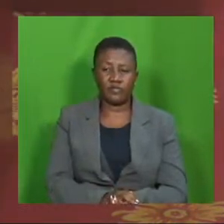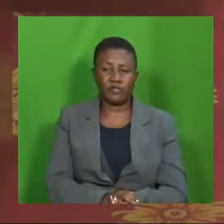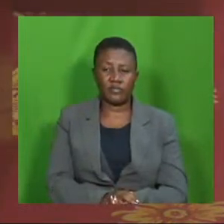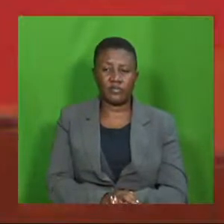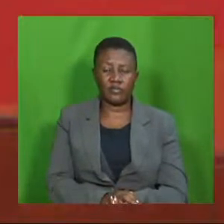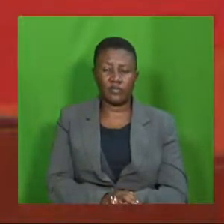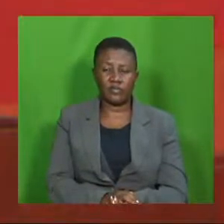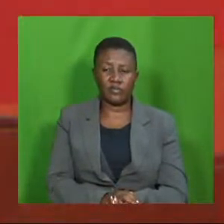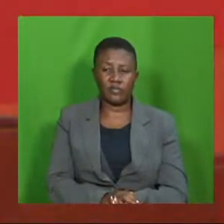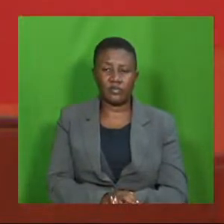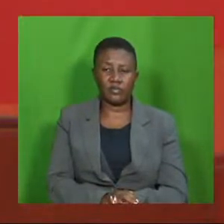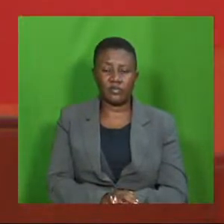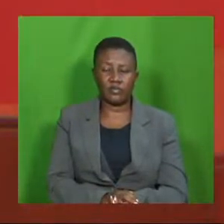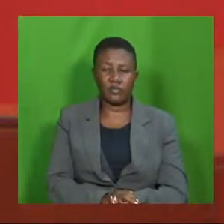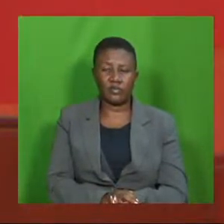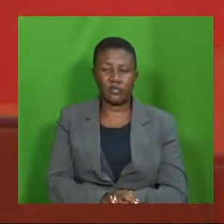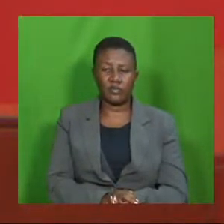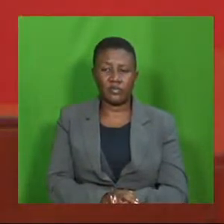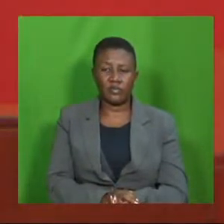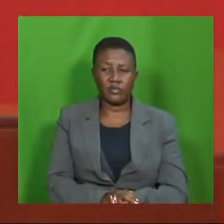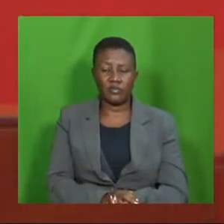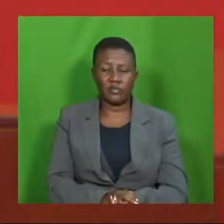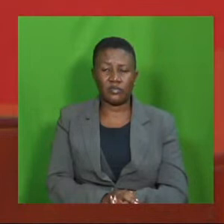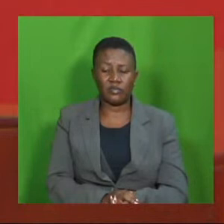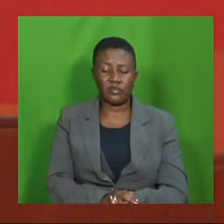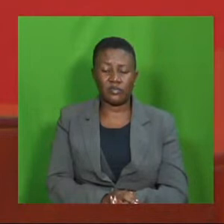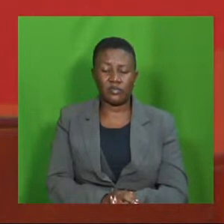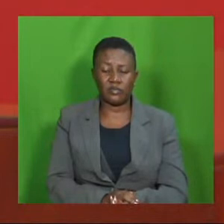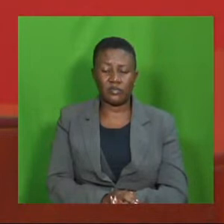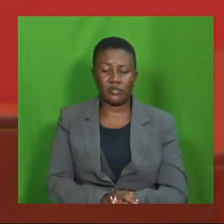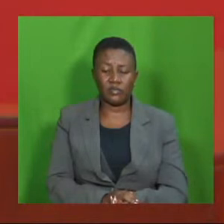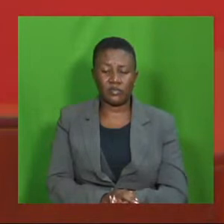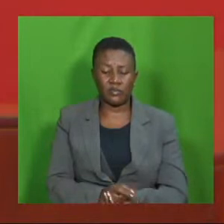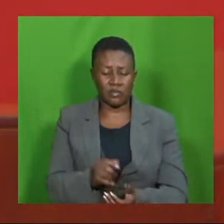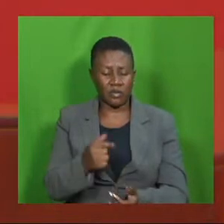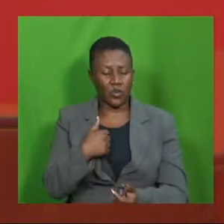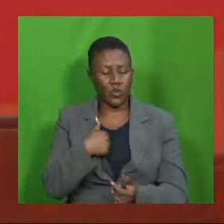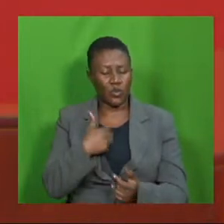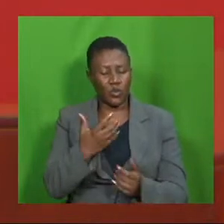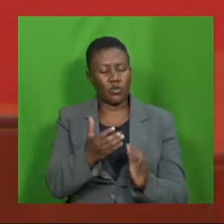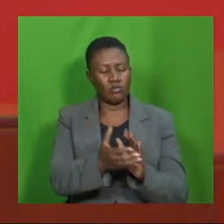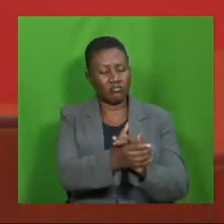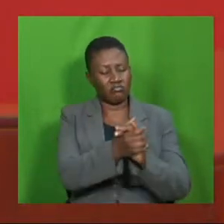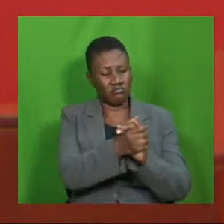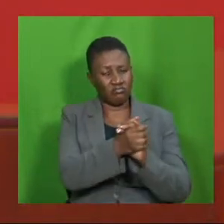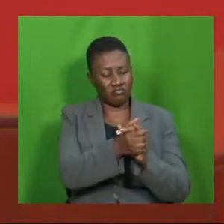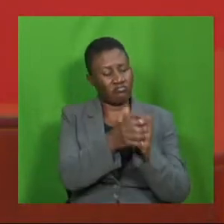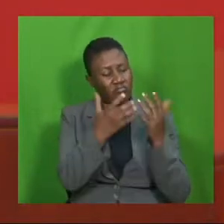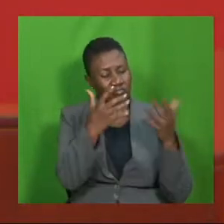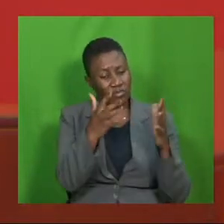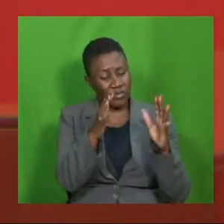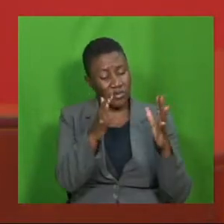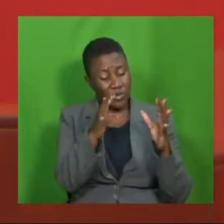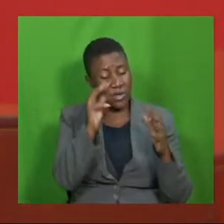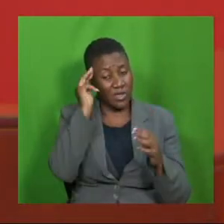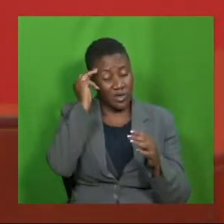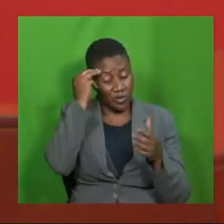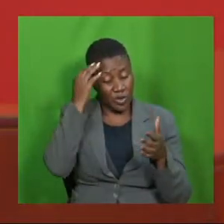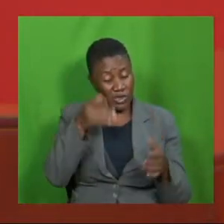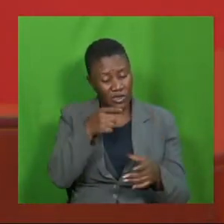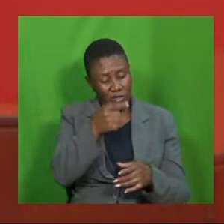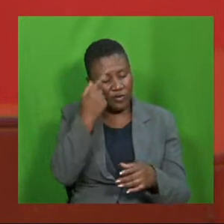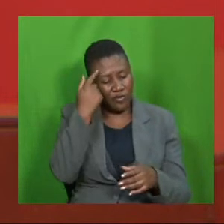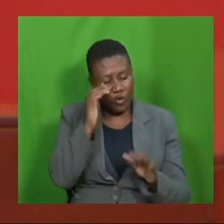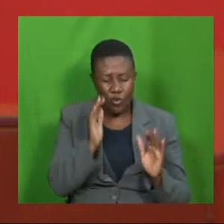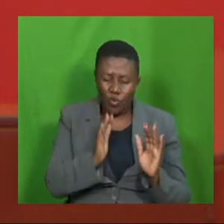Yes, Honorable Member. Mr. Speaker, I would like to commend the Minister of Fisheries for a great and